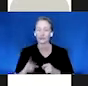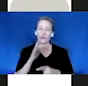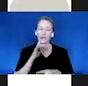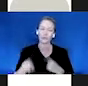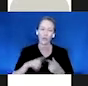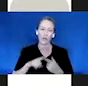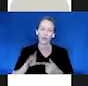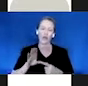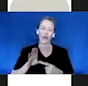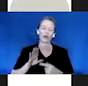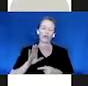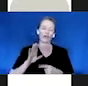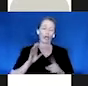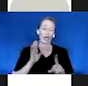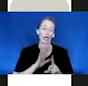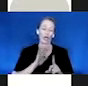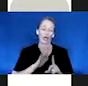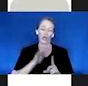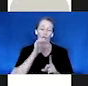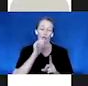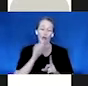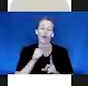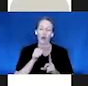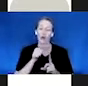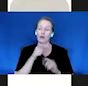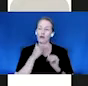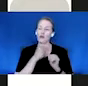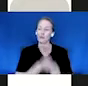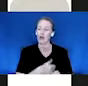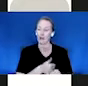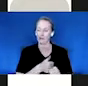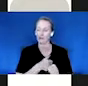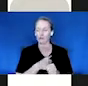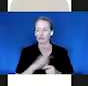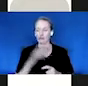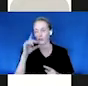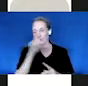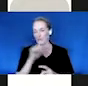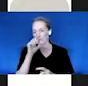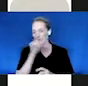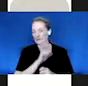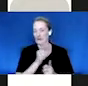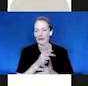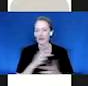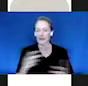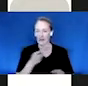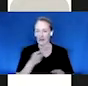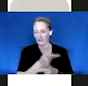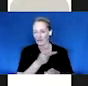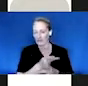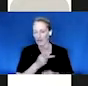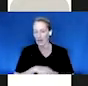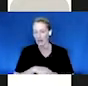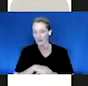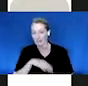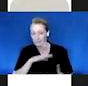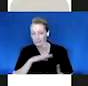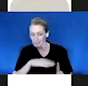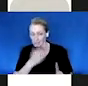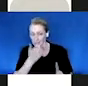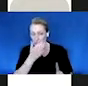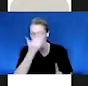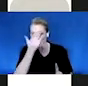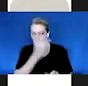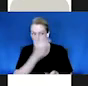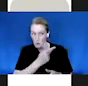She wasn't coming to her appointment. She missed a whole lot of care. We're going to talk to her about, hey, Sonia, this alcohol you're drinking is going to affect